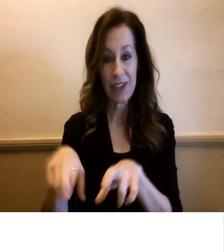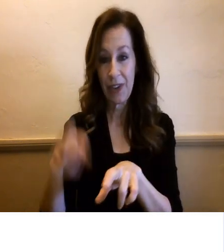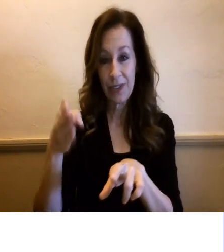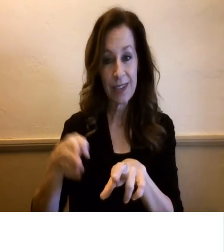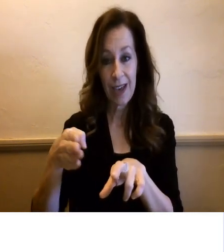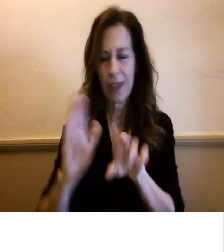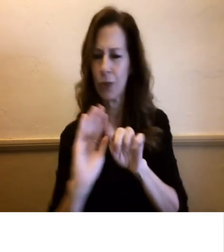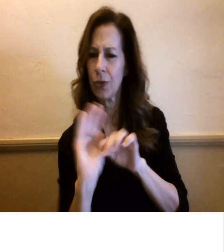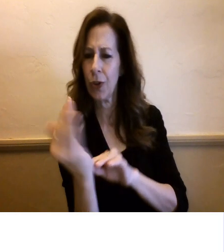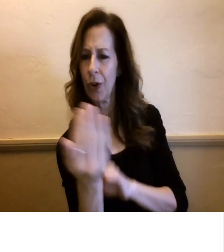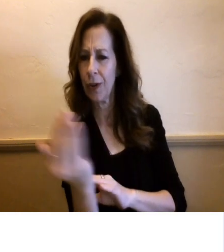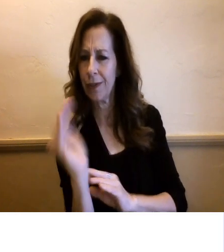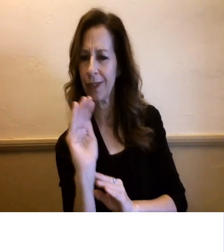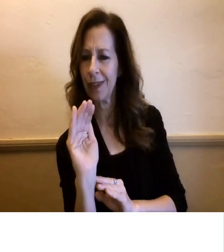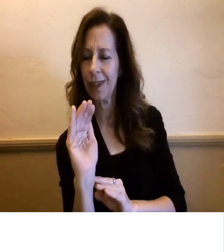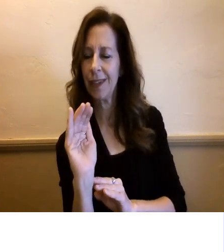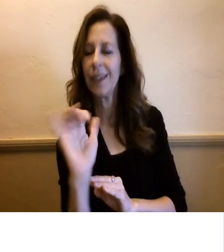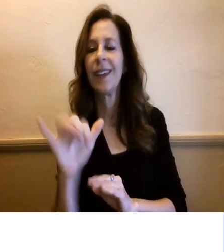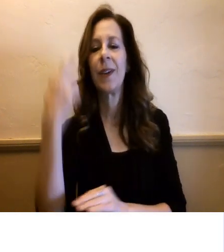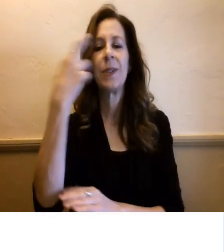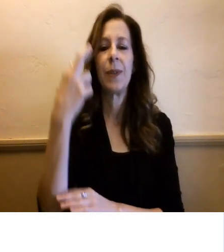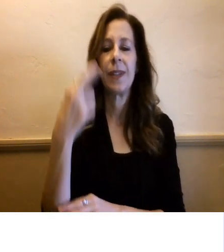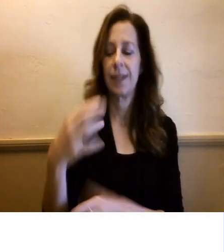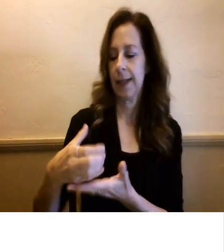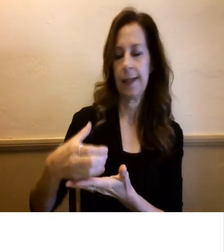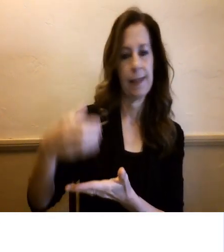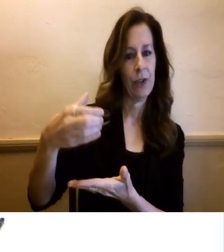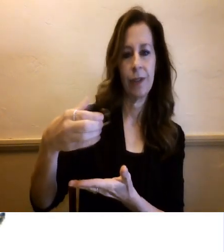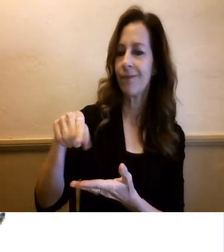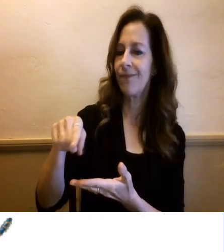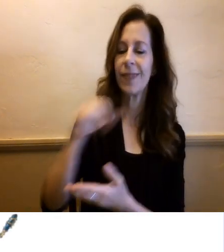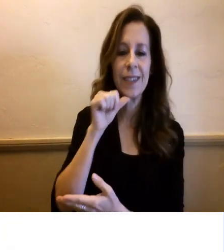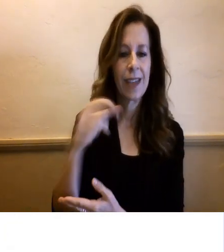curved. That's why a cylinder is not a prism.